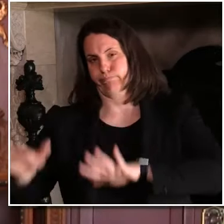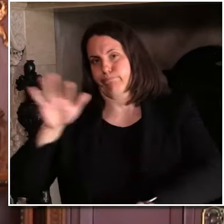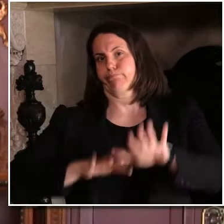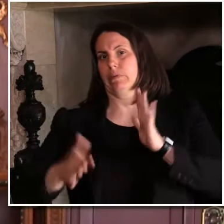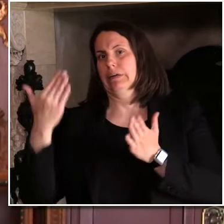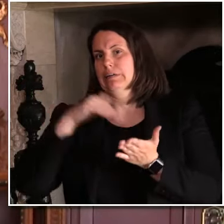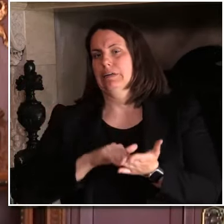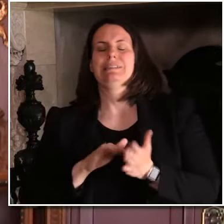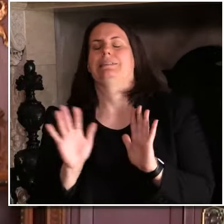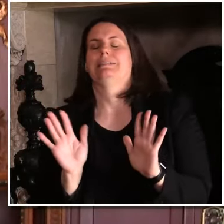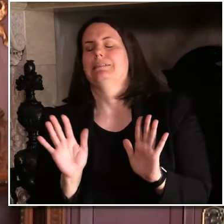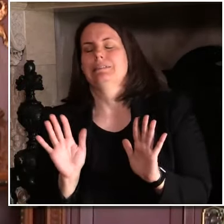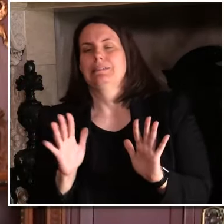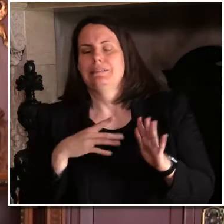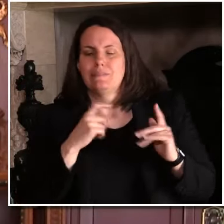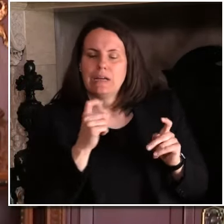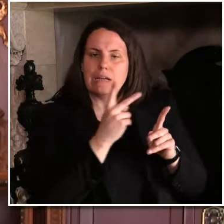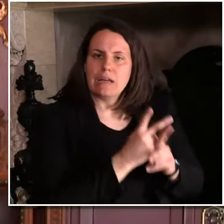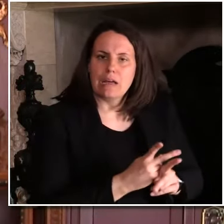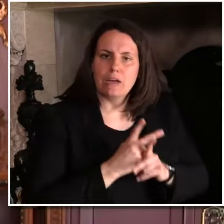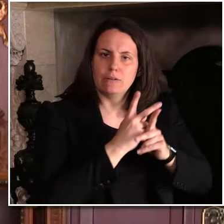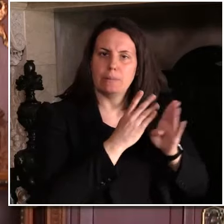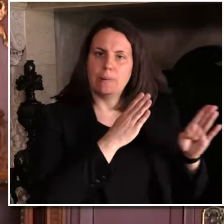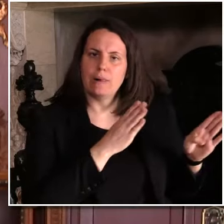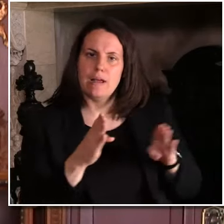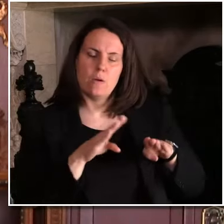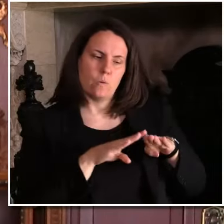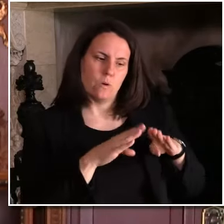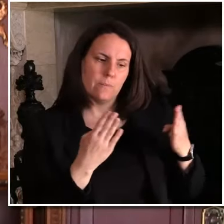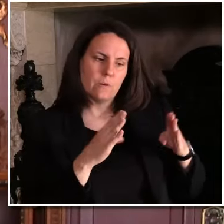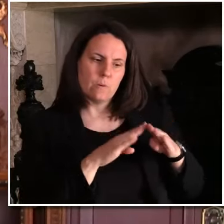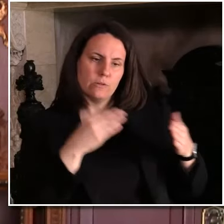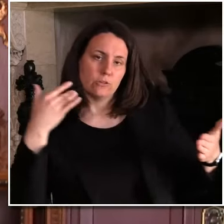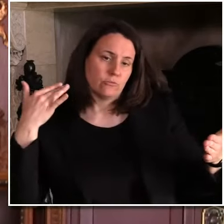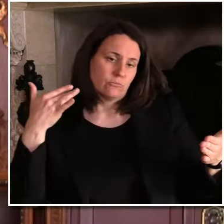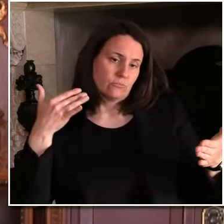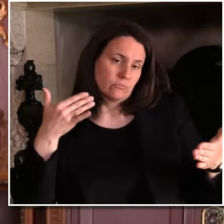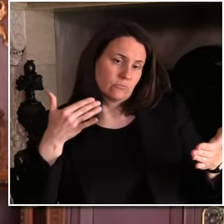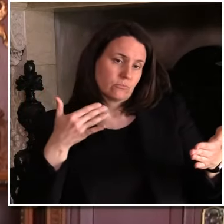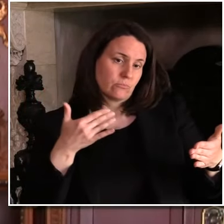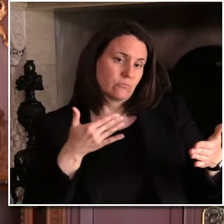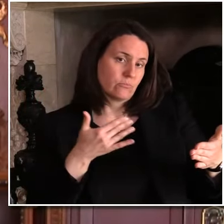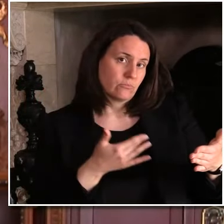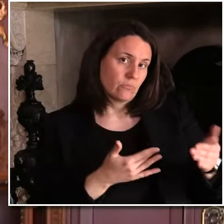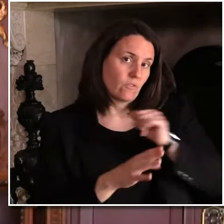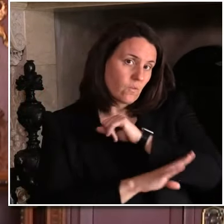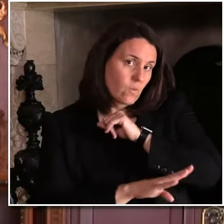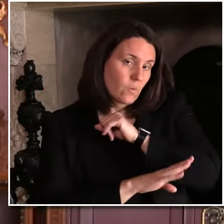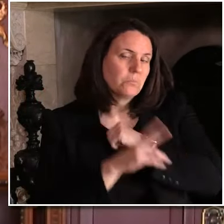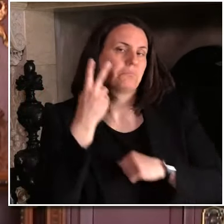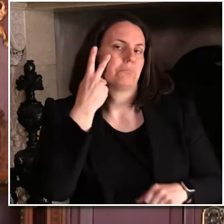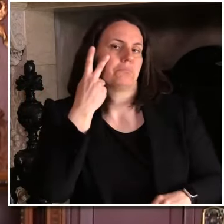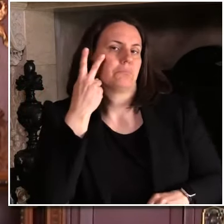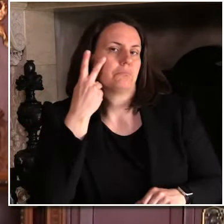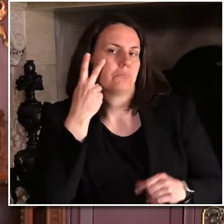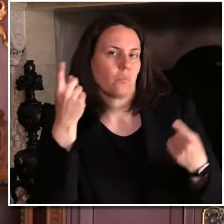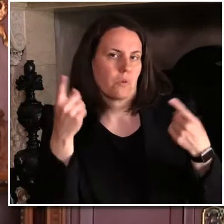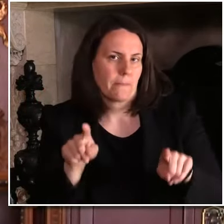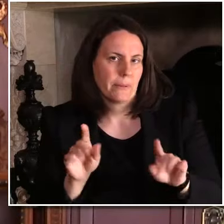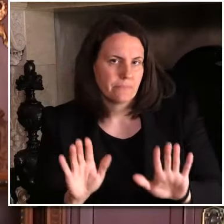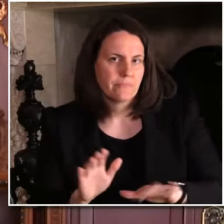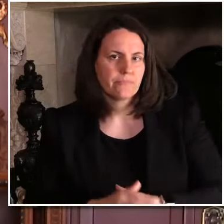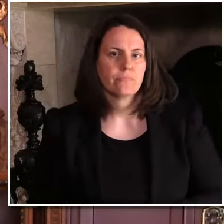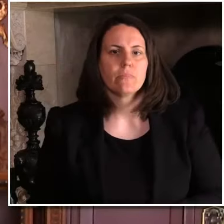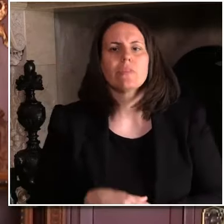fall. And I suppose that is a possibility. That's why our bounce back plan is set up to do just